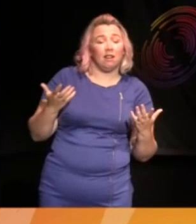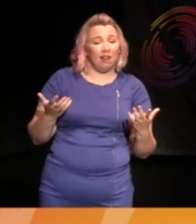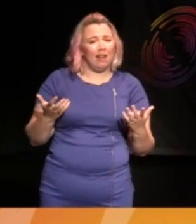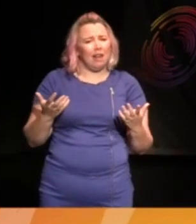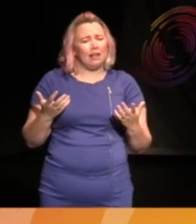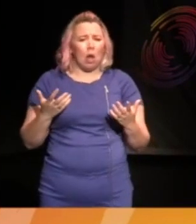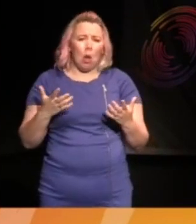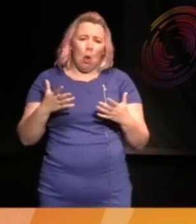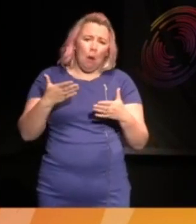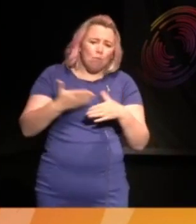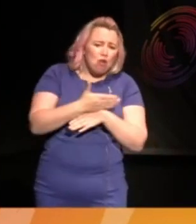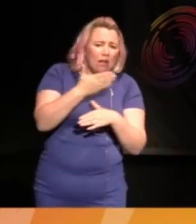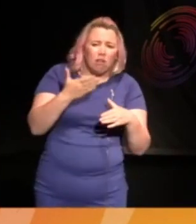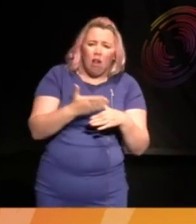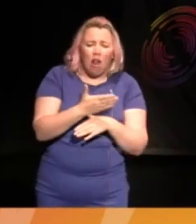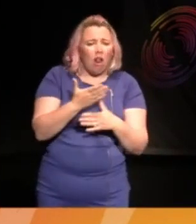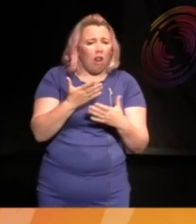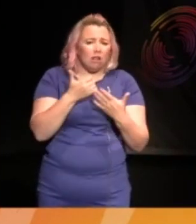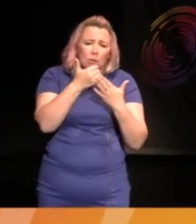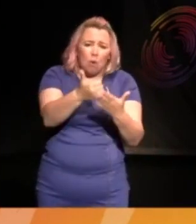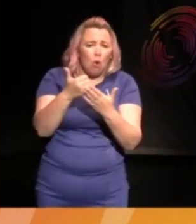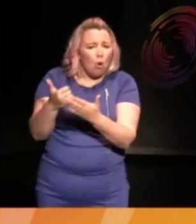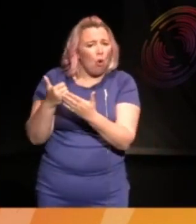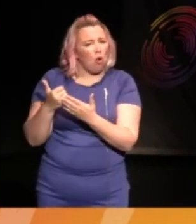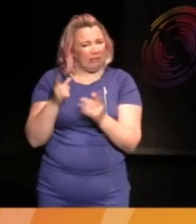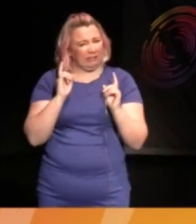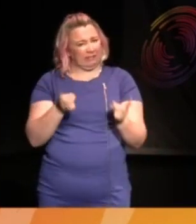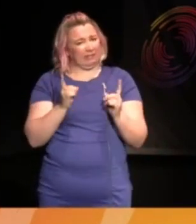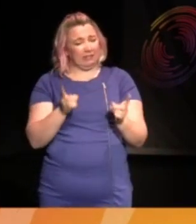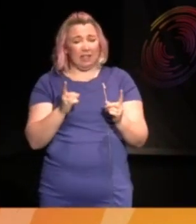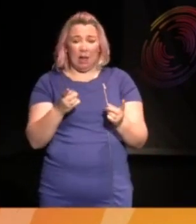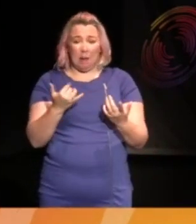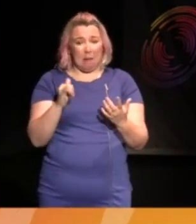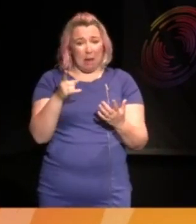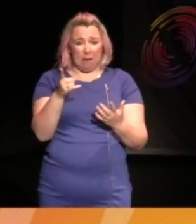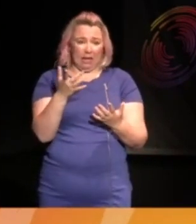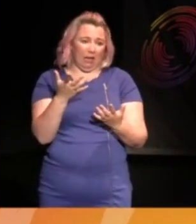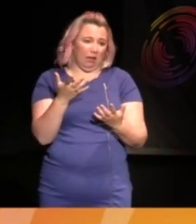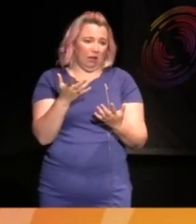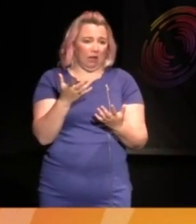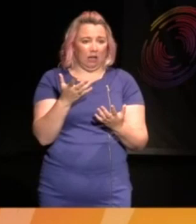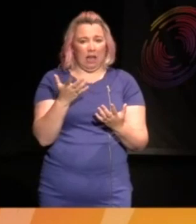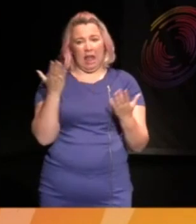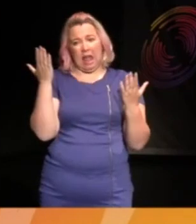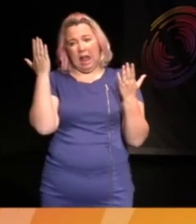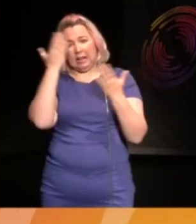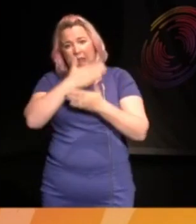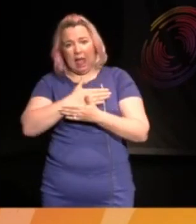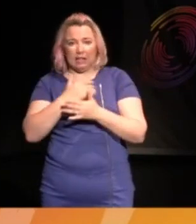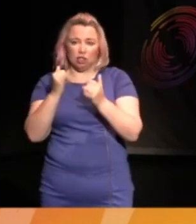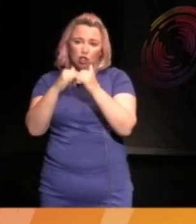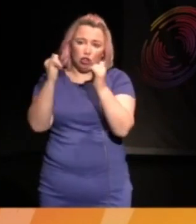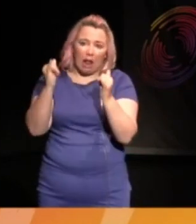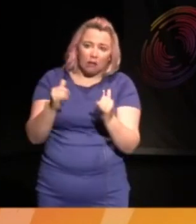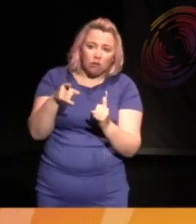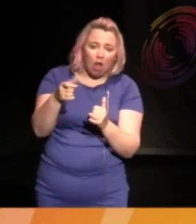practically, even if it's the very lowest level of cleaning toilets at the local night shelter. Start there,